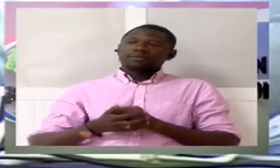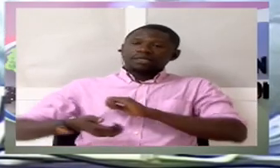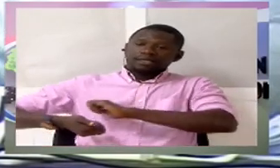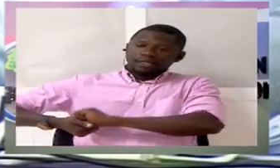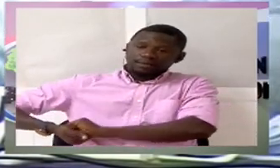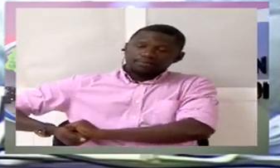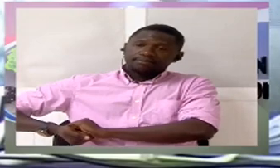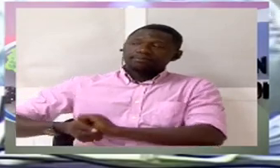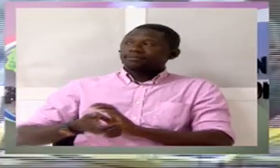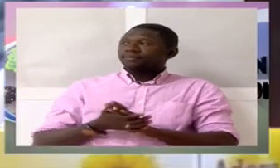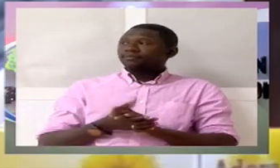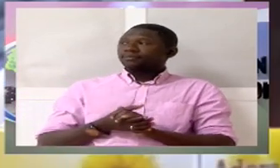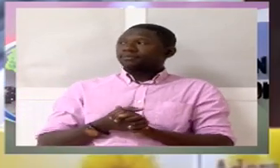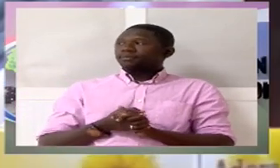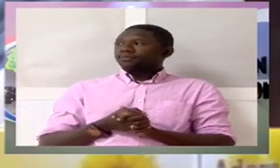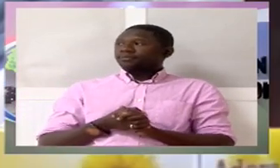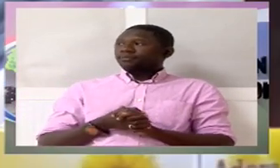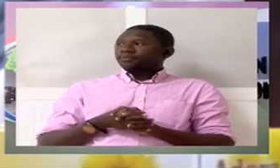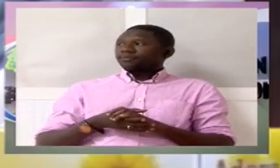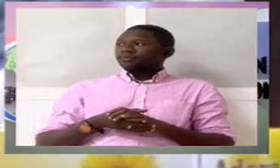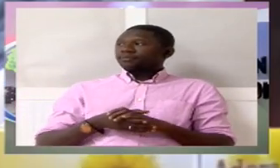The first one.